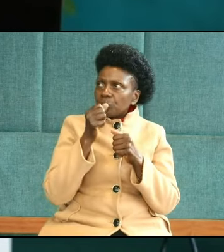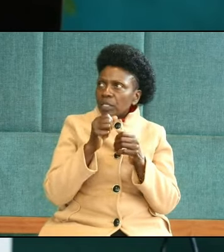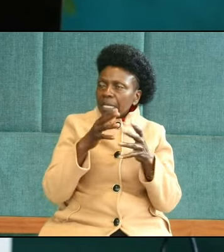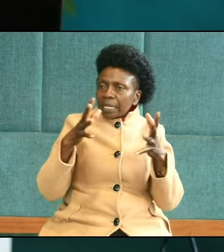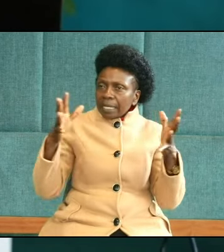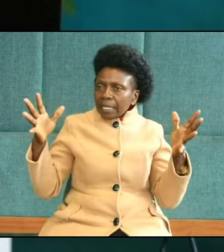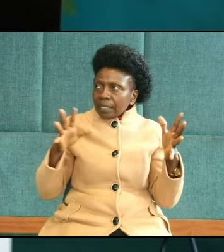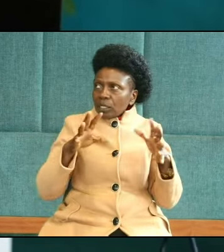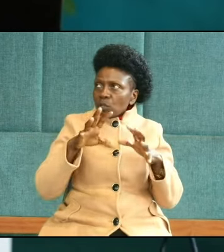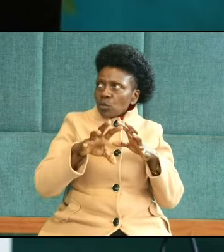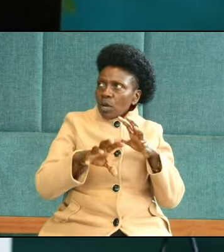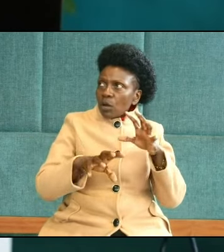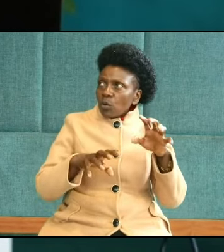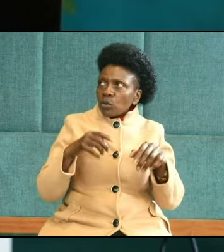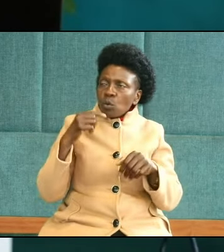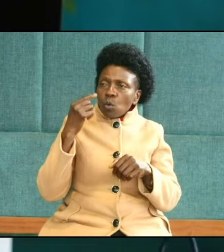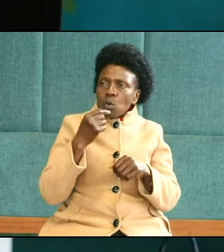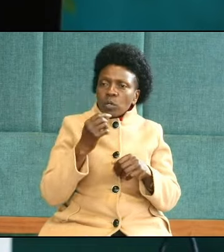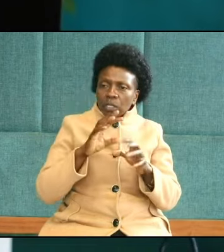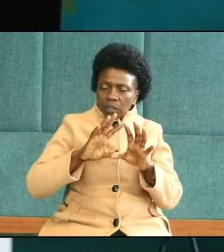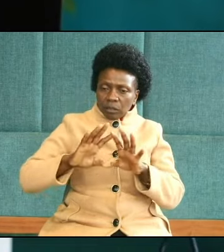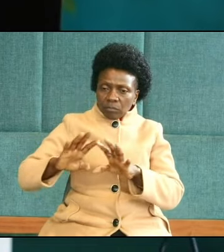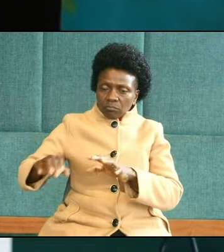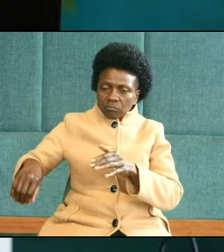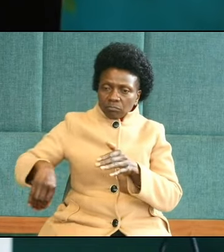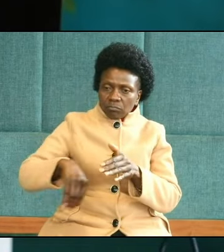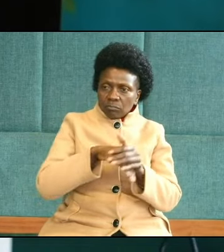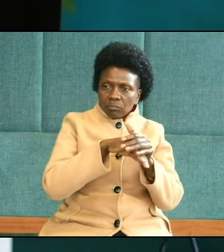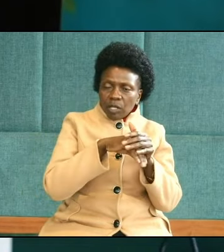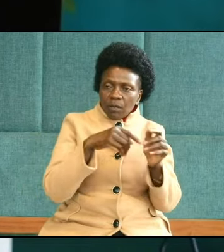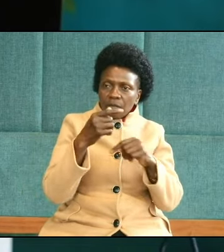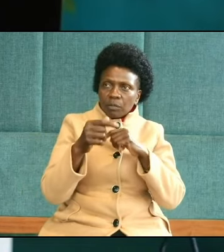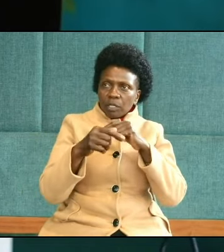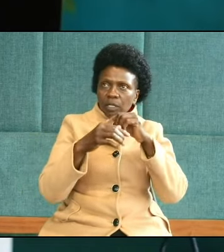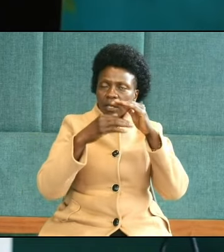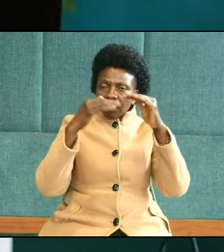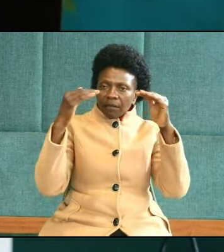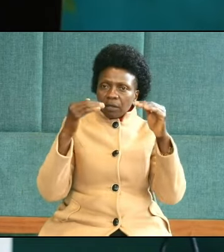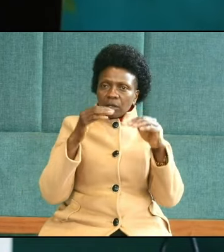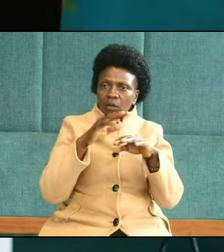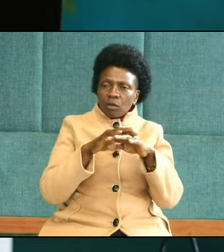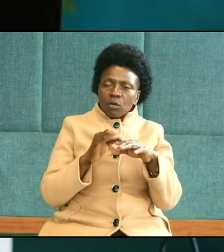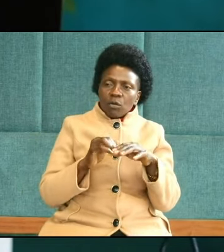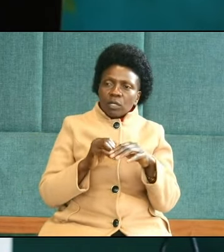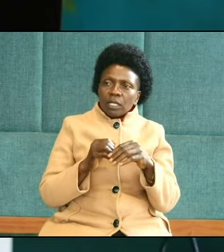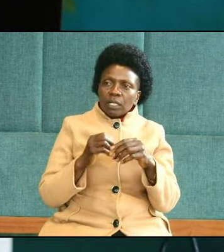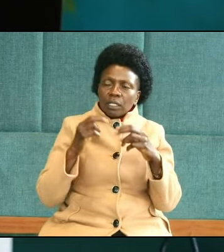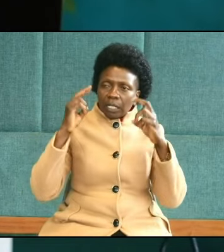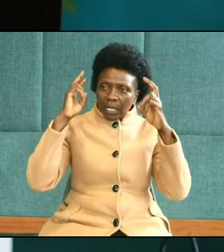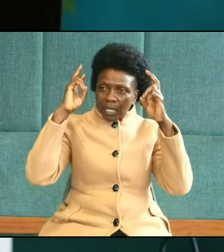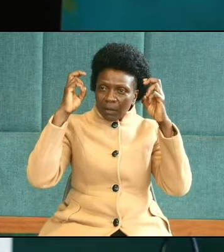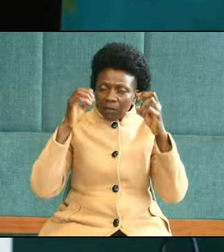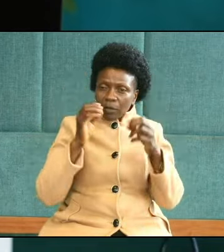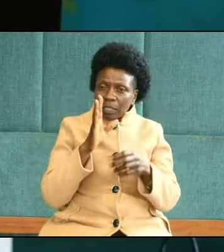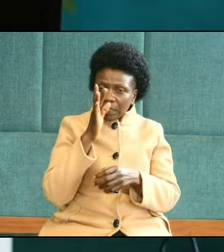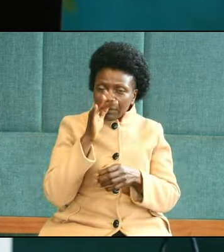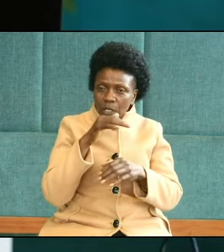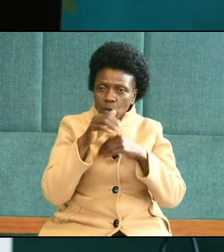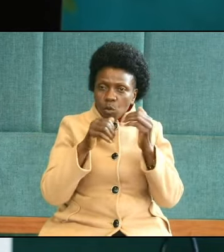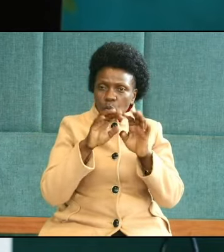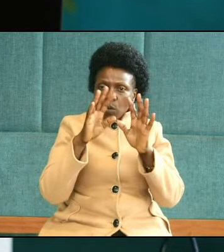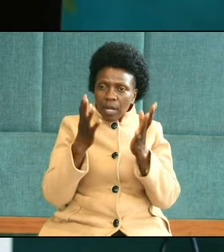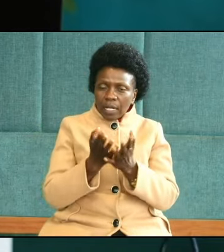dragon who was cast out, that serpent of old called the devil and Satan, who deceives the whole world,